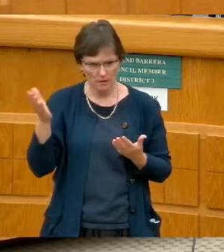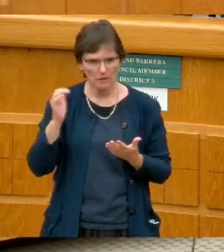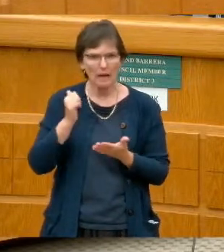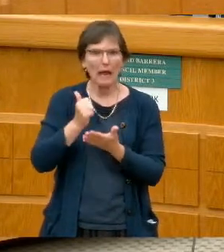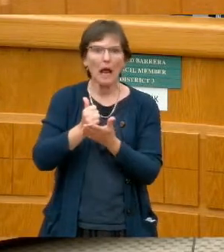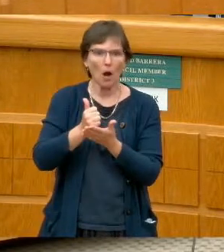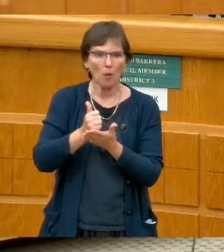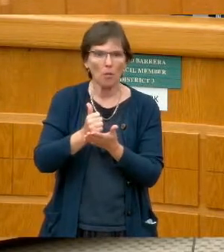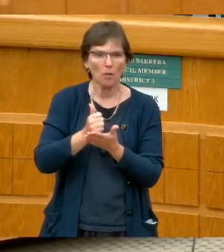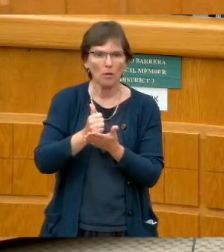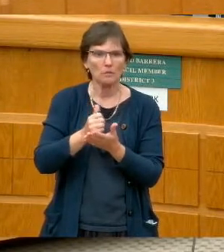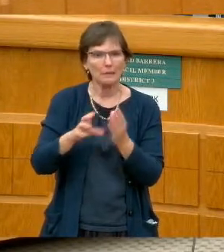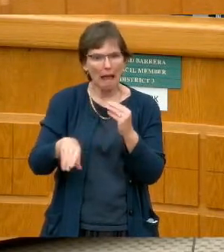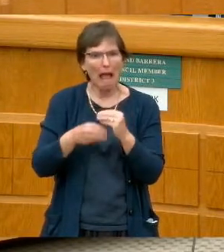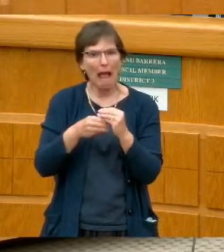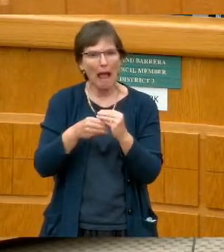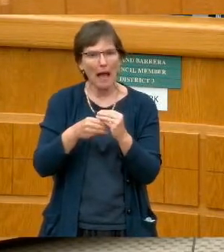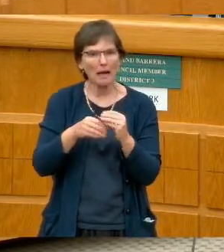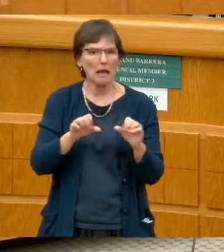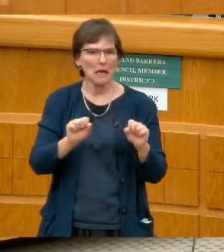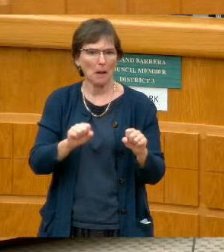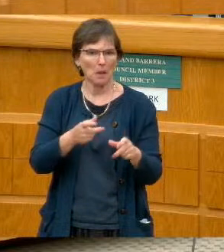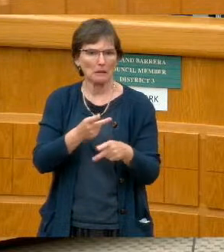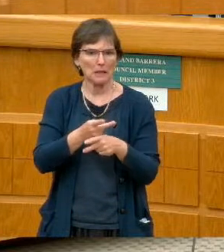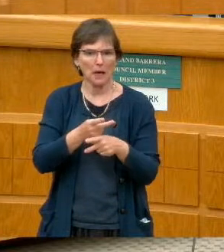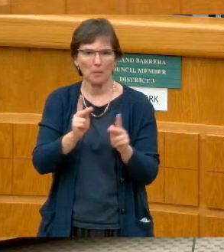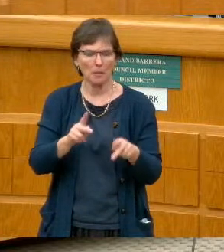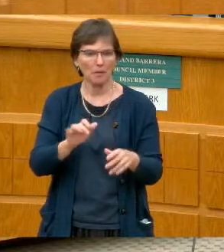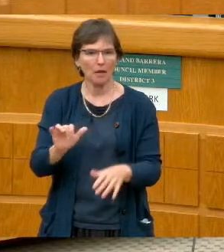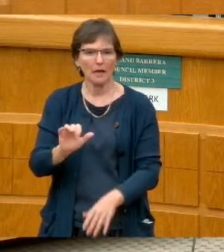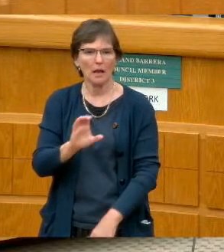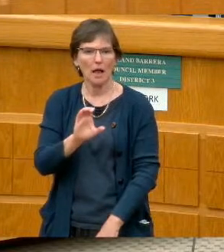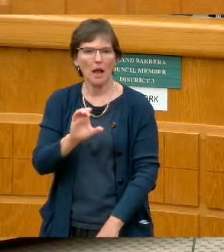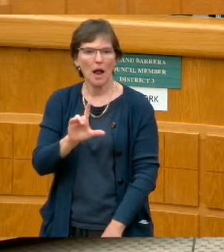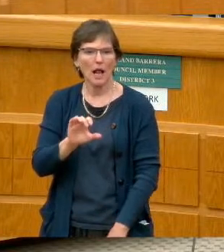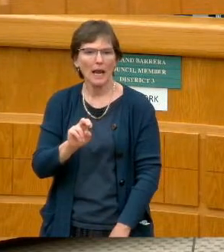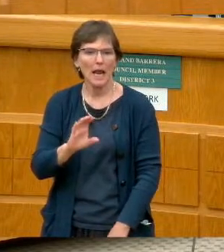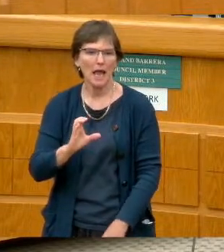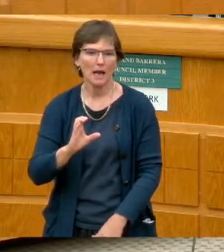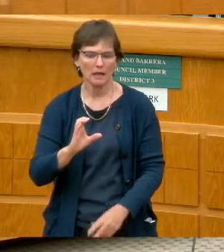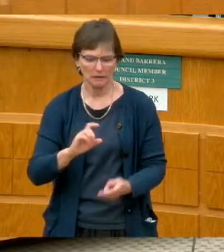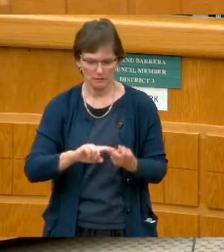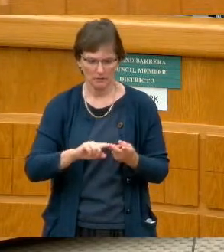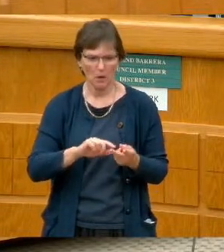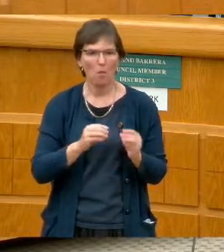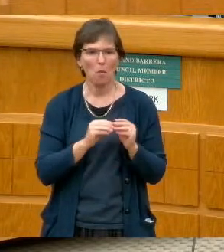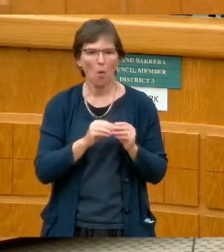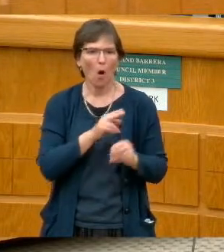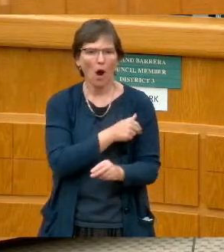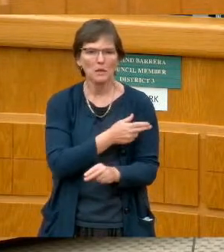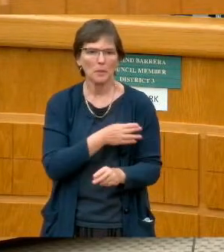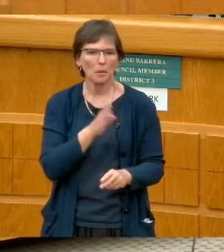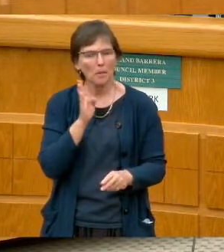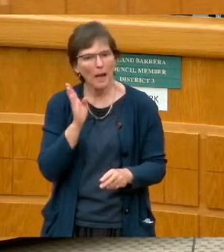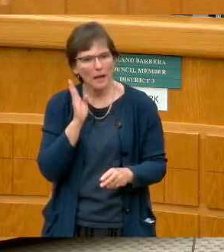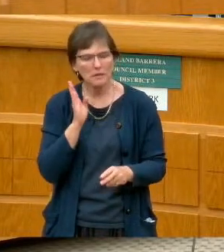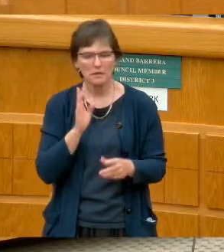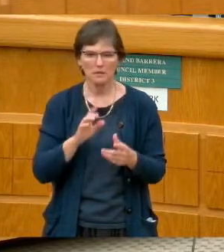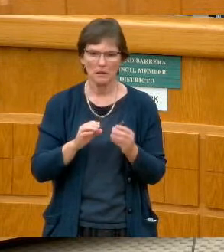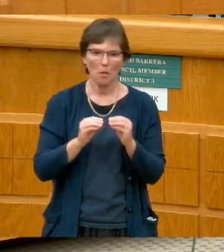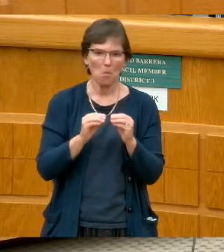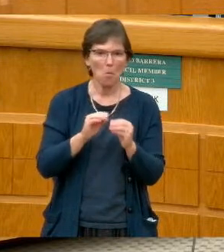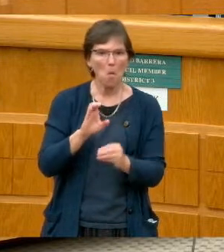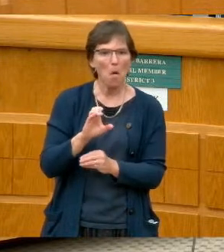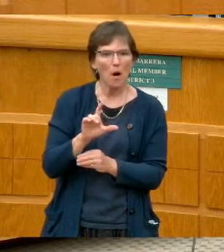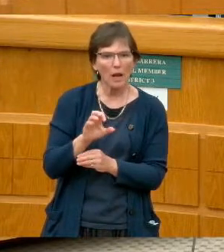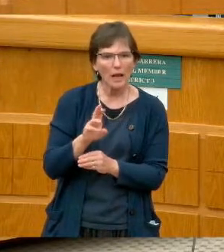resources for the things that we know add capacity, like clinics, like alternate care sites, like